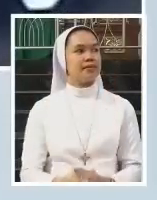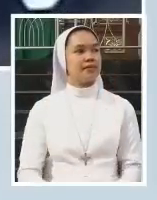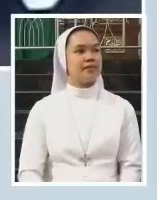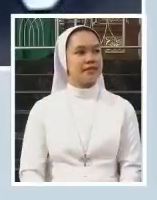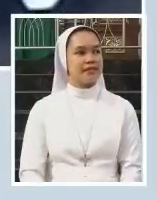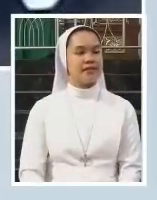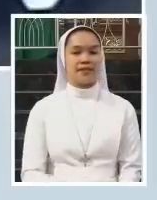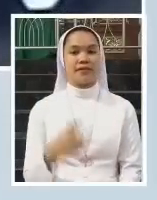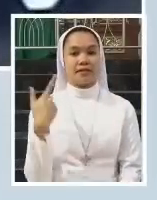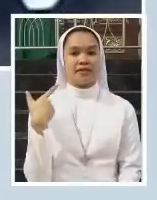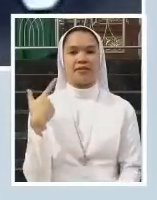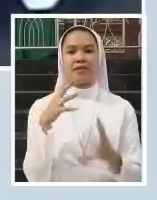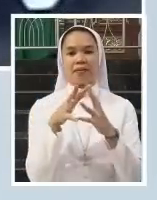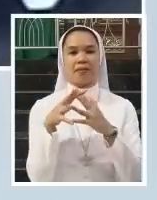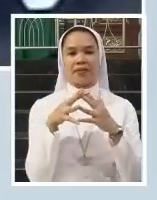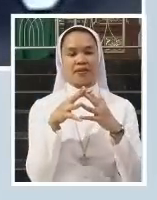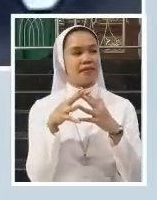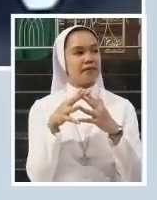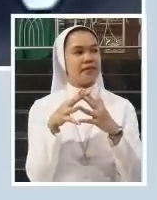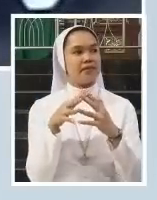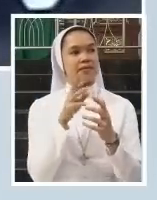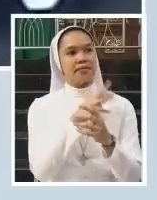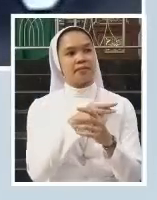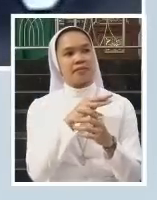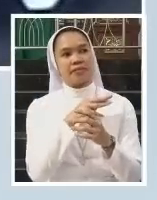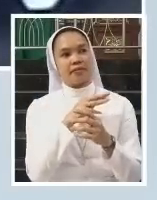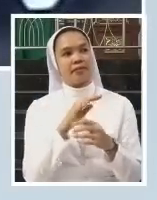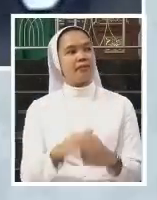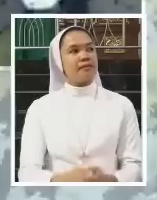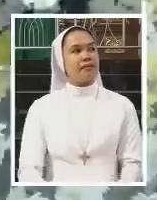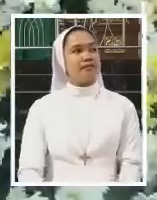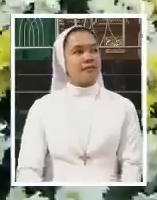nasa America, any representative?